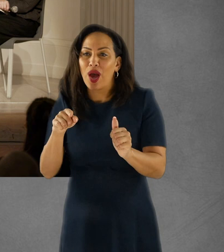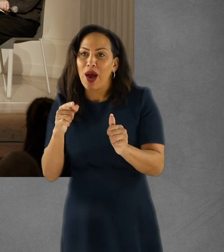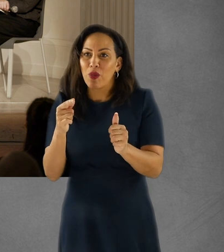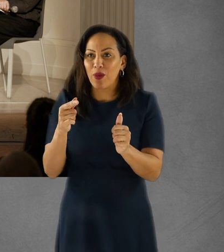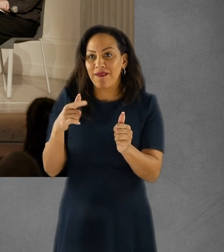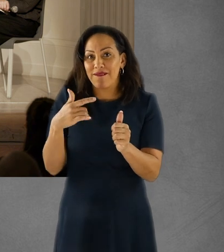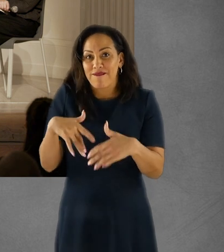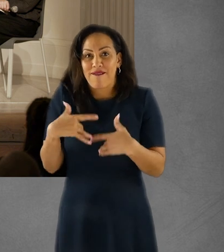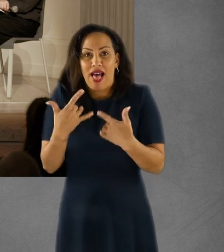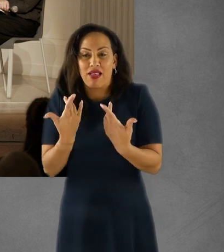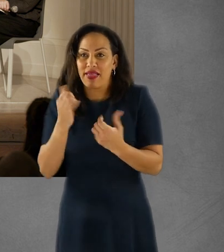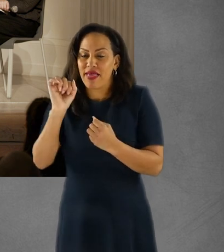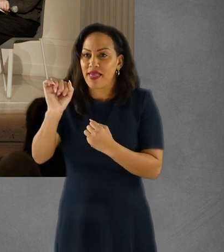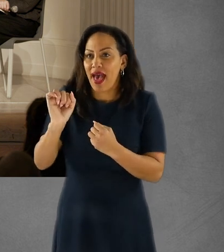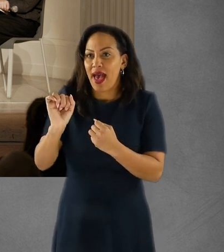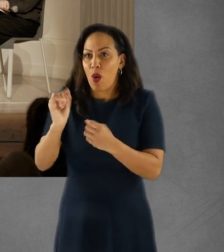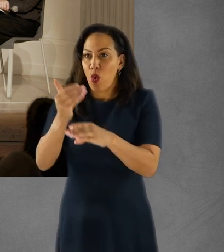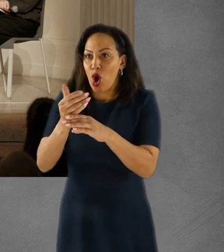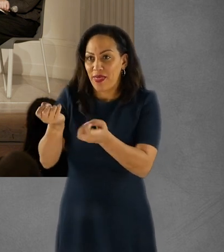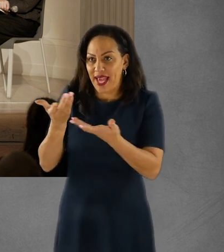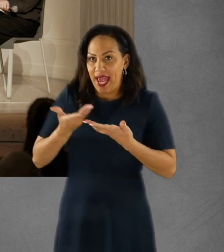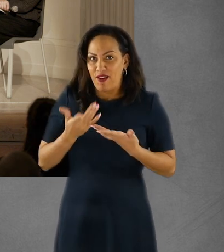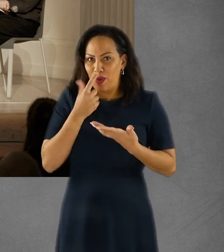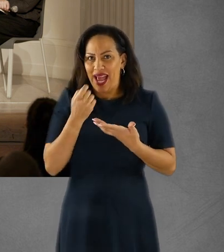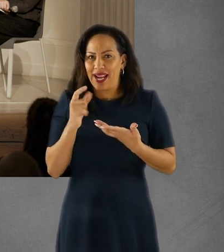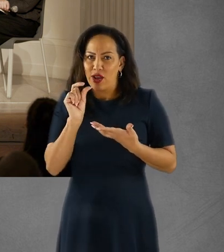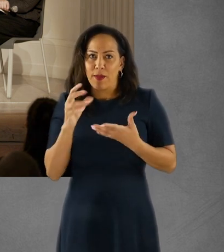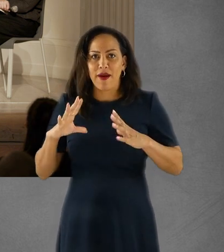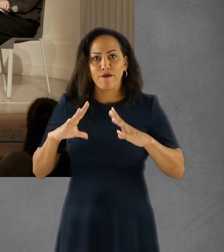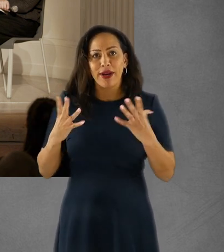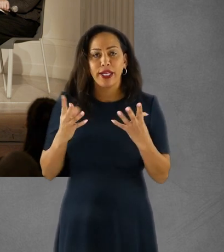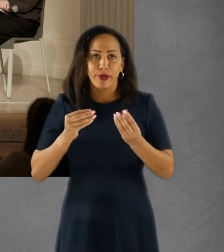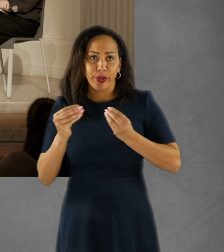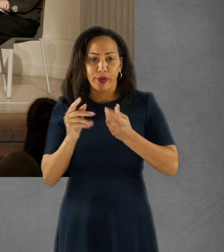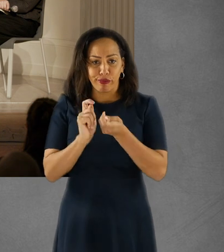and how much freedom we felt we can have with their, what they'd given us.